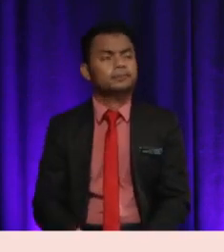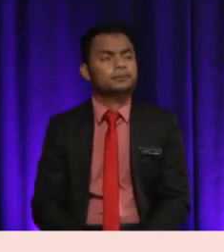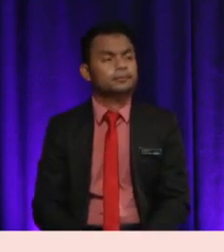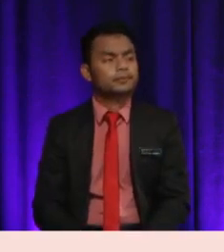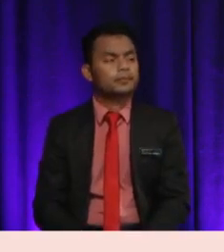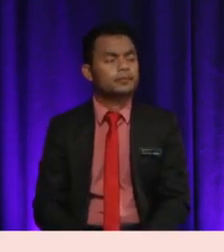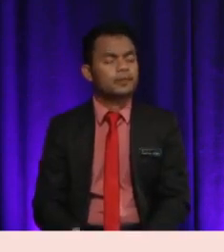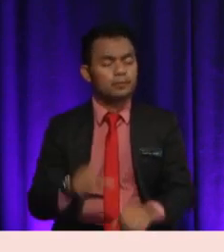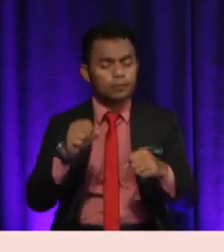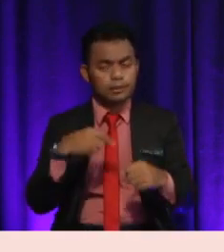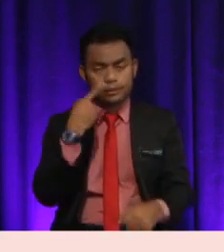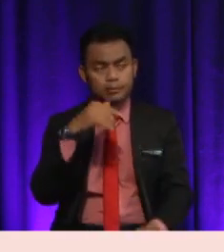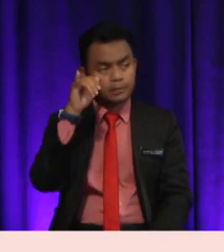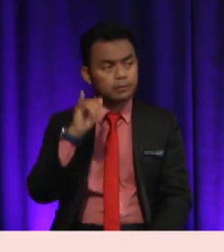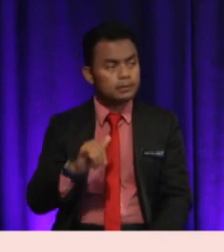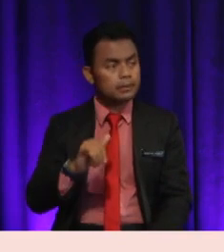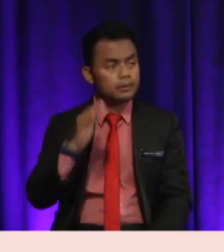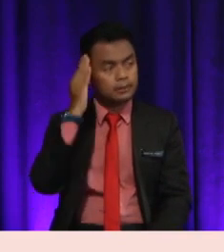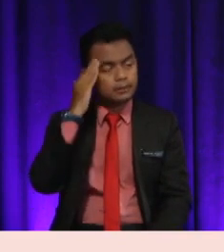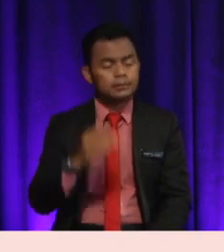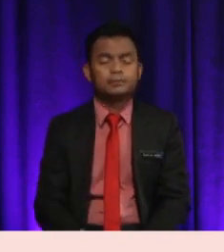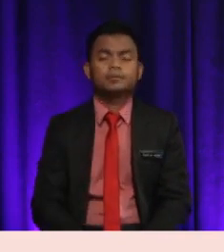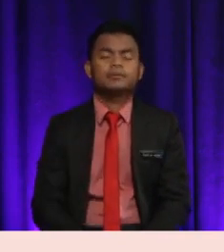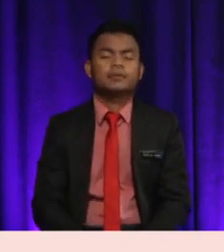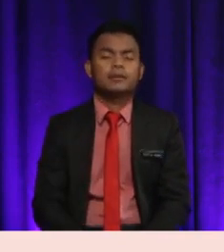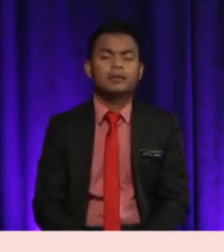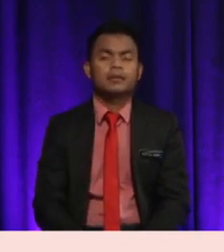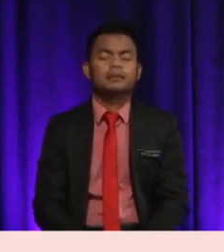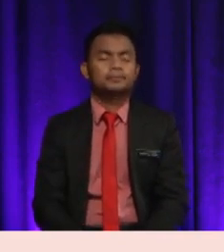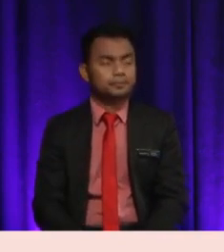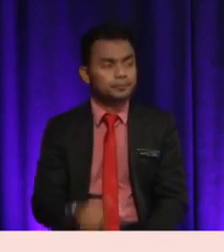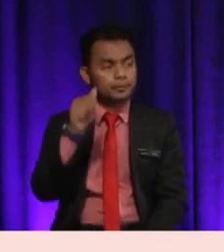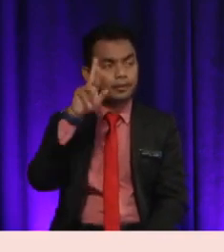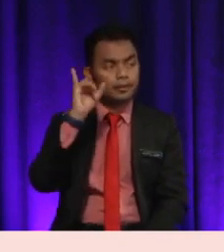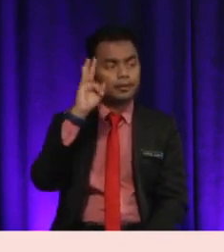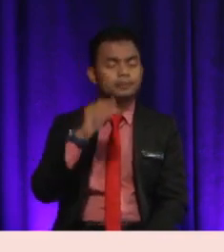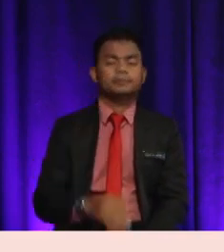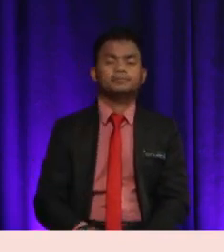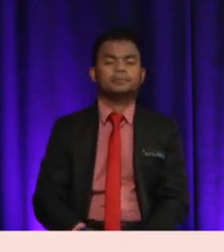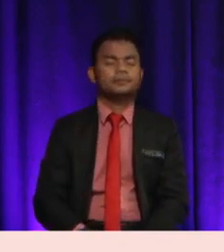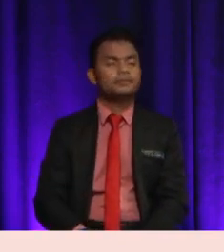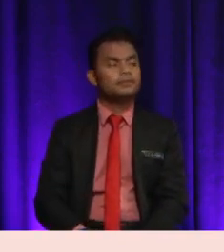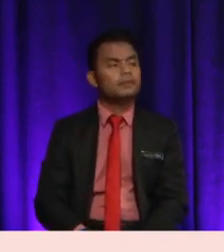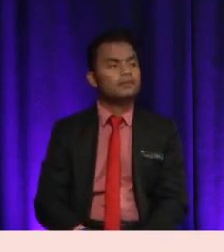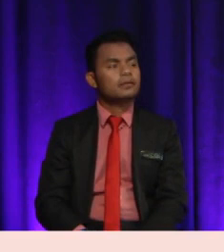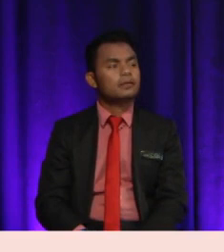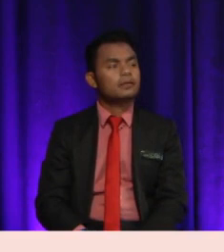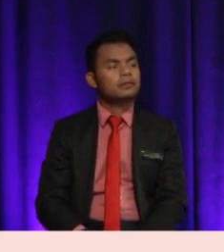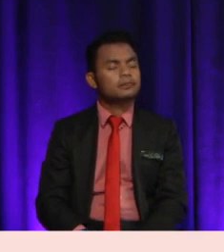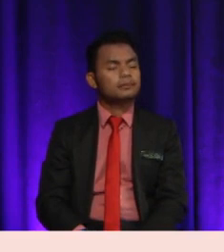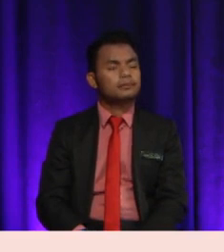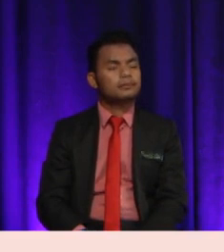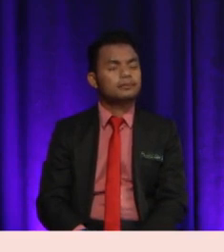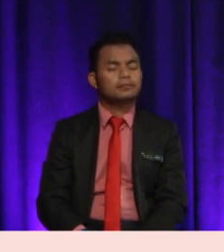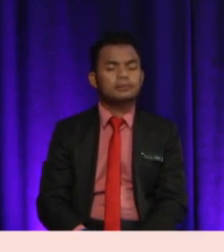Yes, teacher. Okay, How Arif. do we know? How do we know that Lily is a generous person? The keyword is generous person.